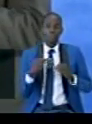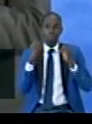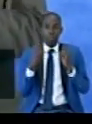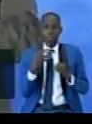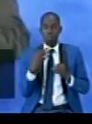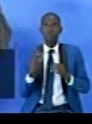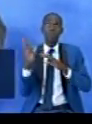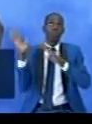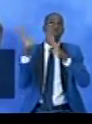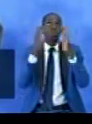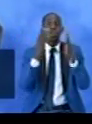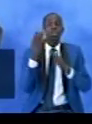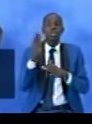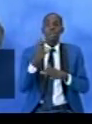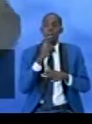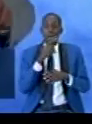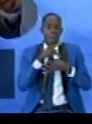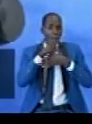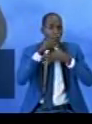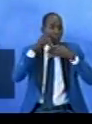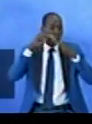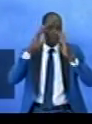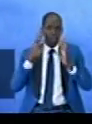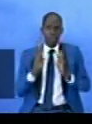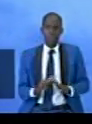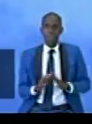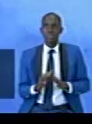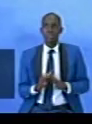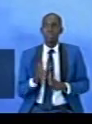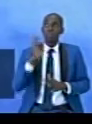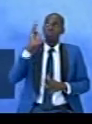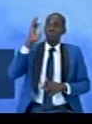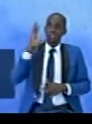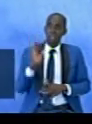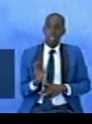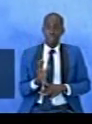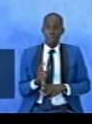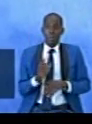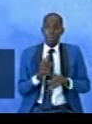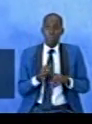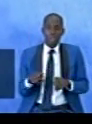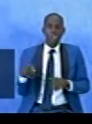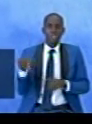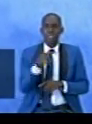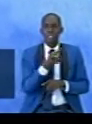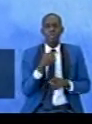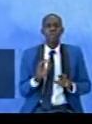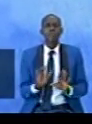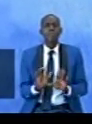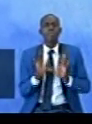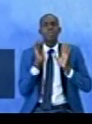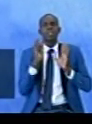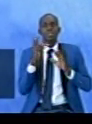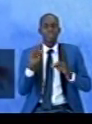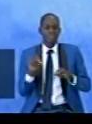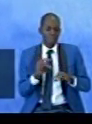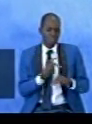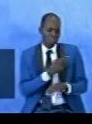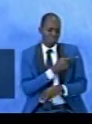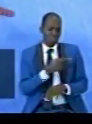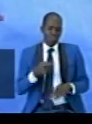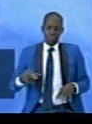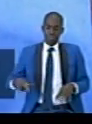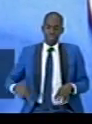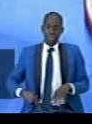people, professionals. They fear the prince of the power of the air. They